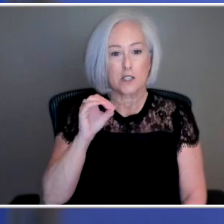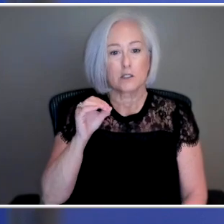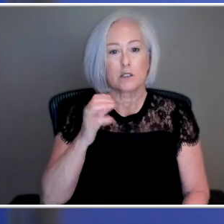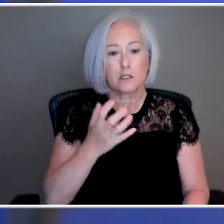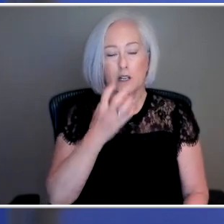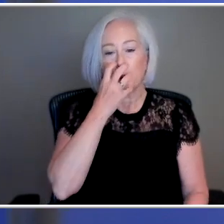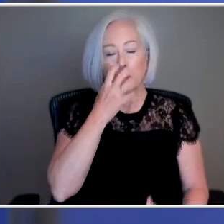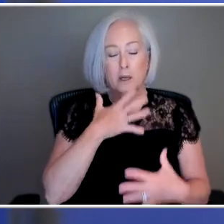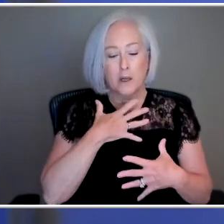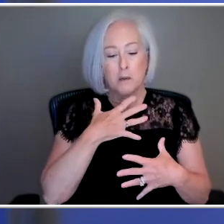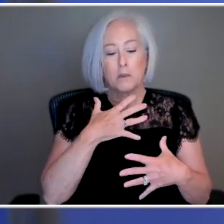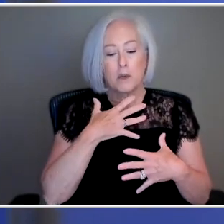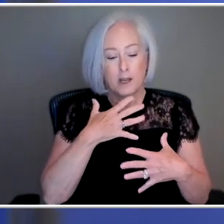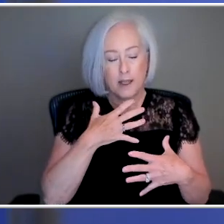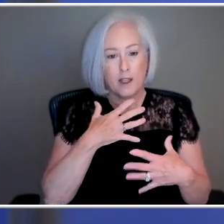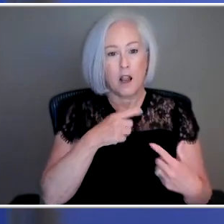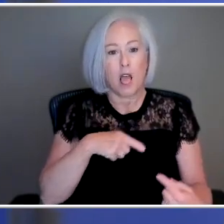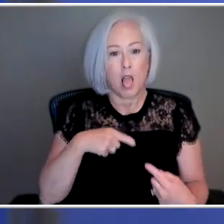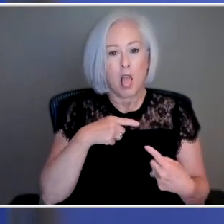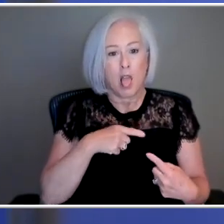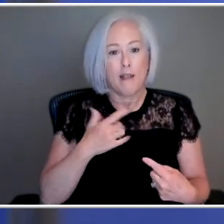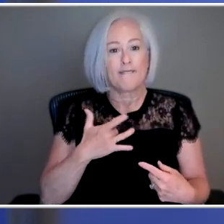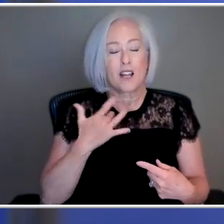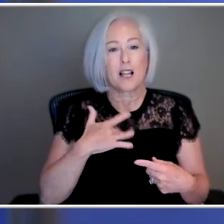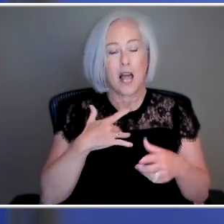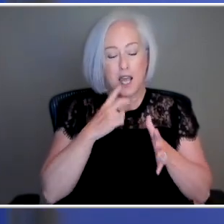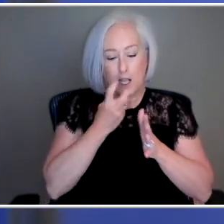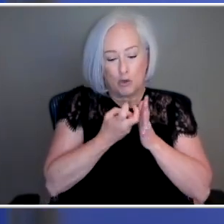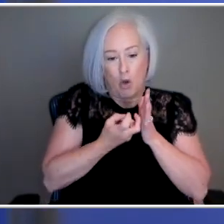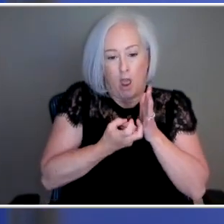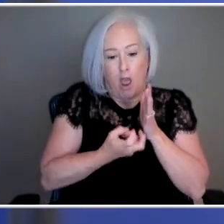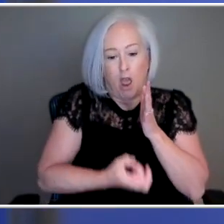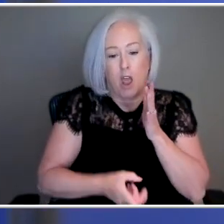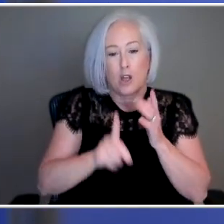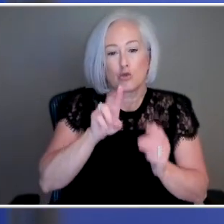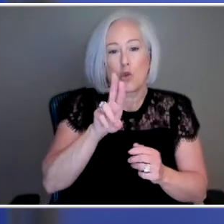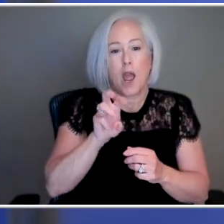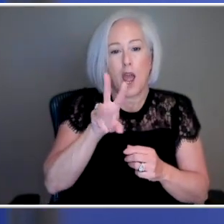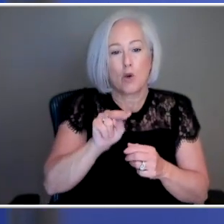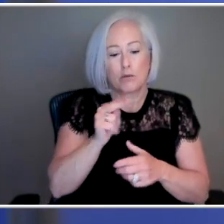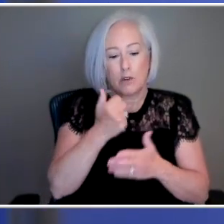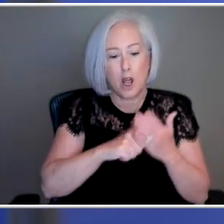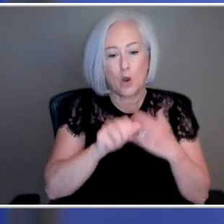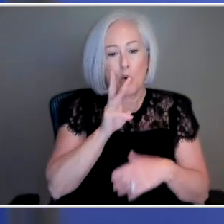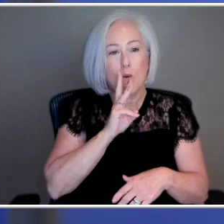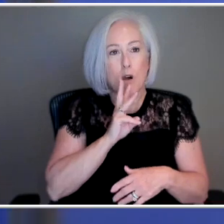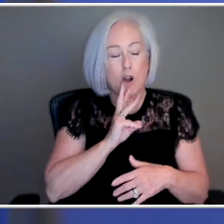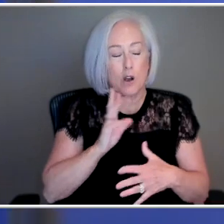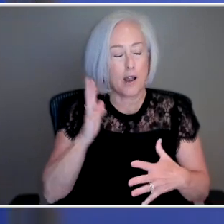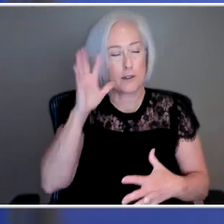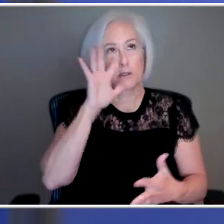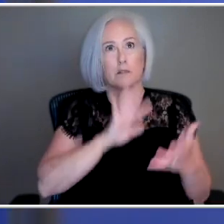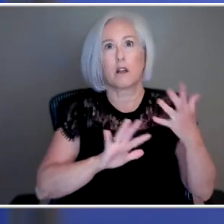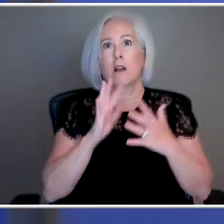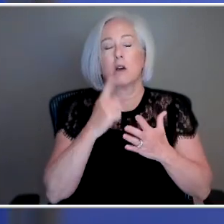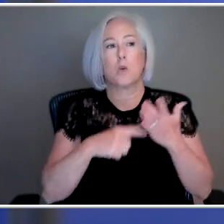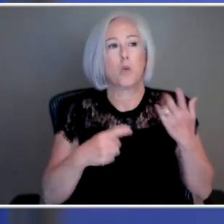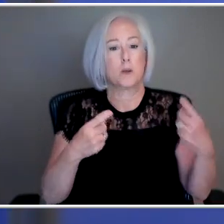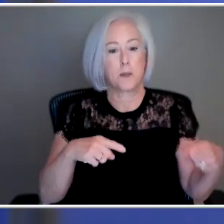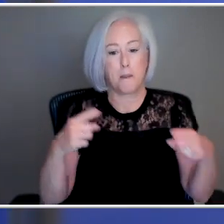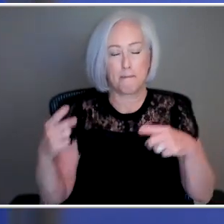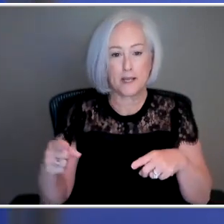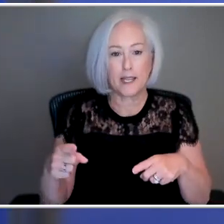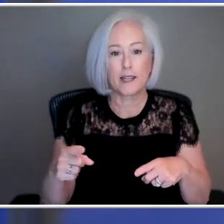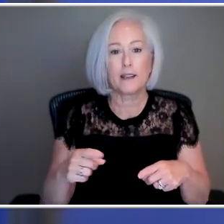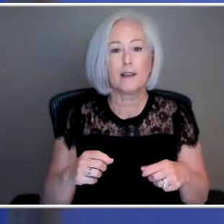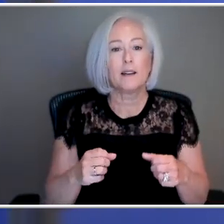was drowning underwater, but I was just in a bed, and I was very confused, what was going on. And I just remember everyone slightly in a